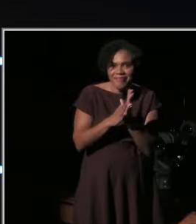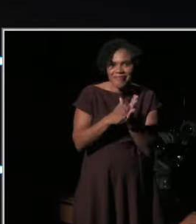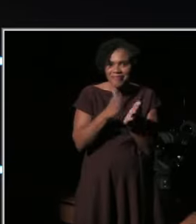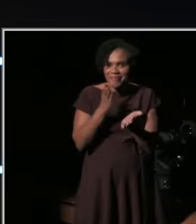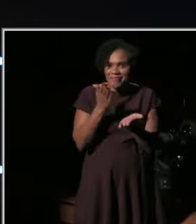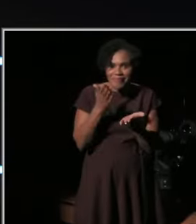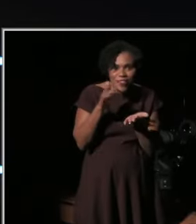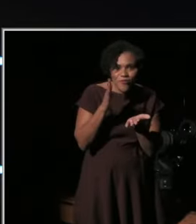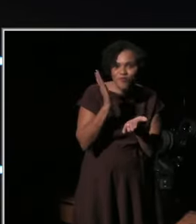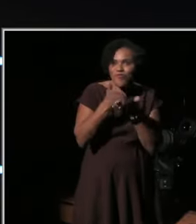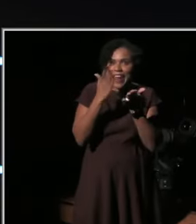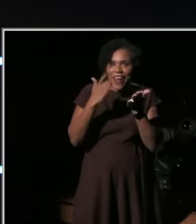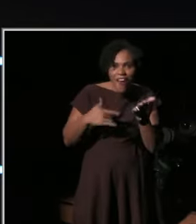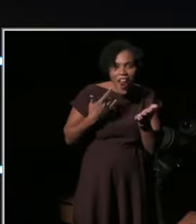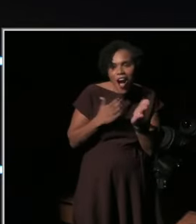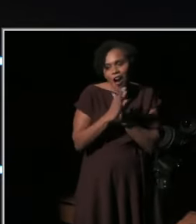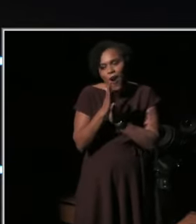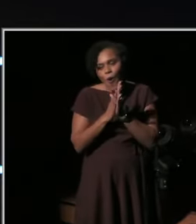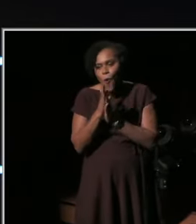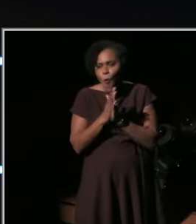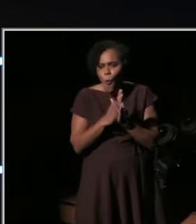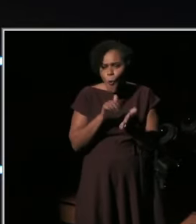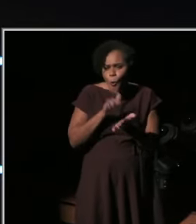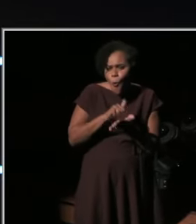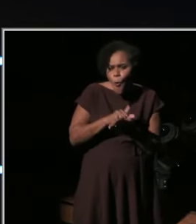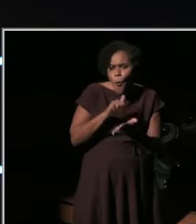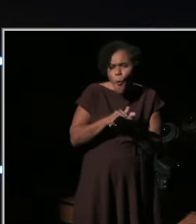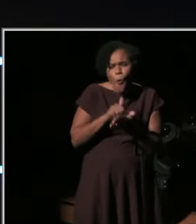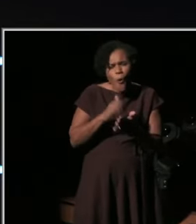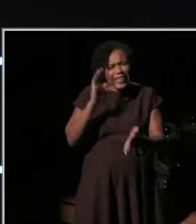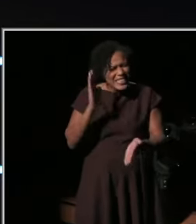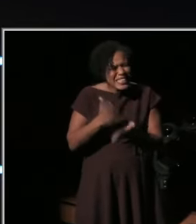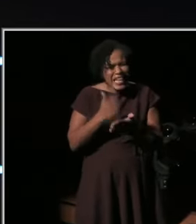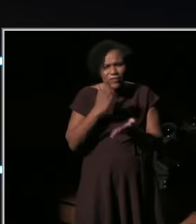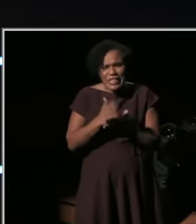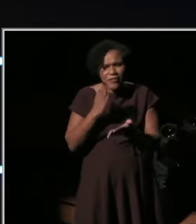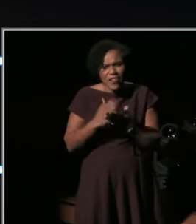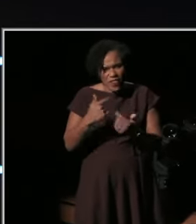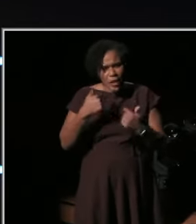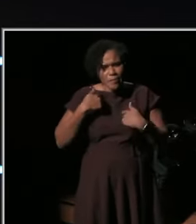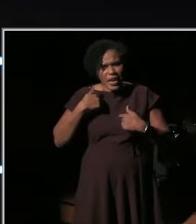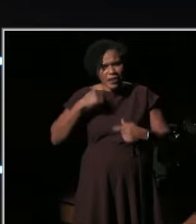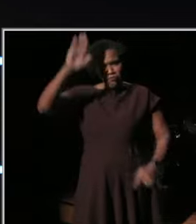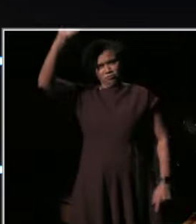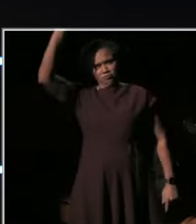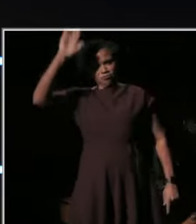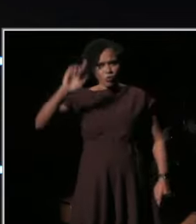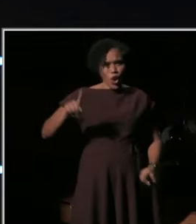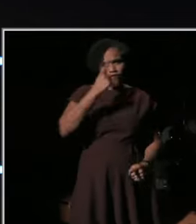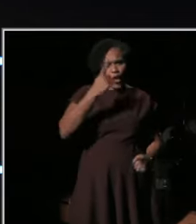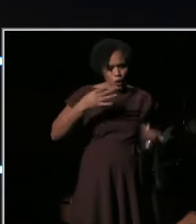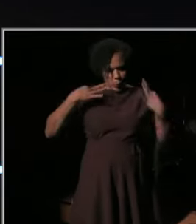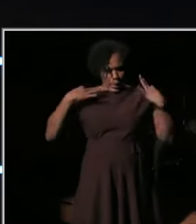Because I would have been the first one naked,